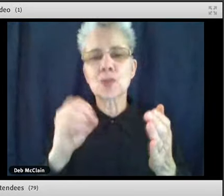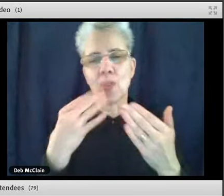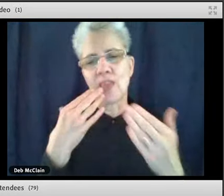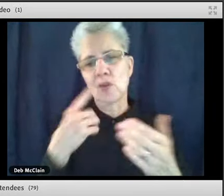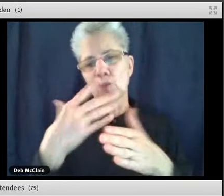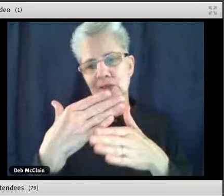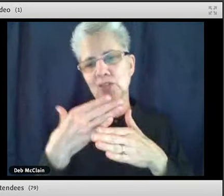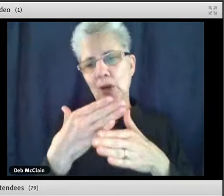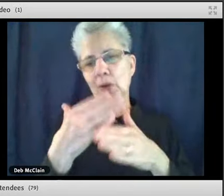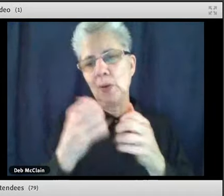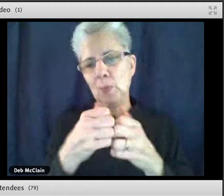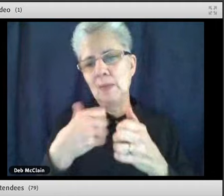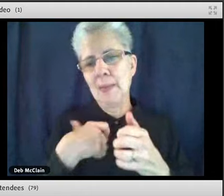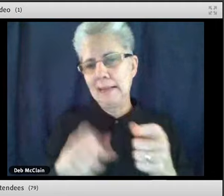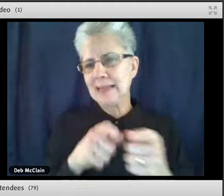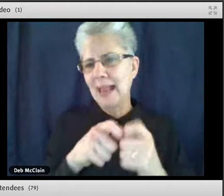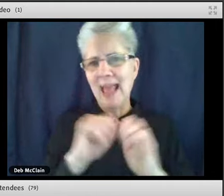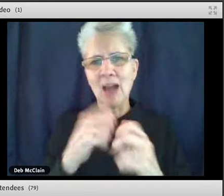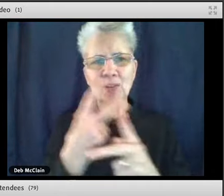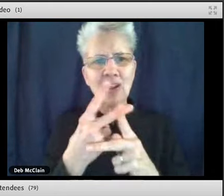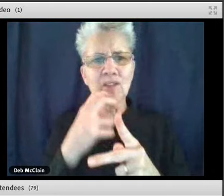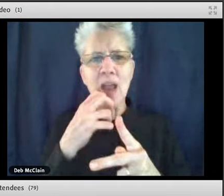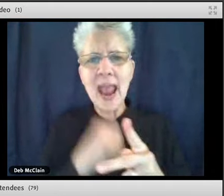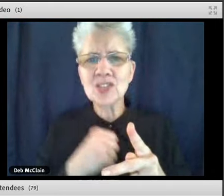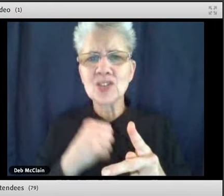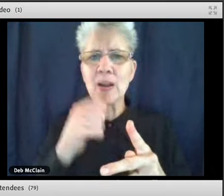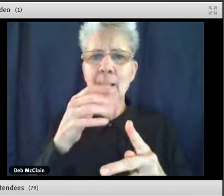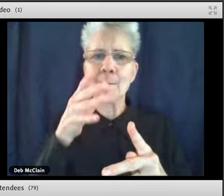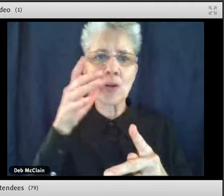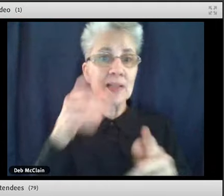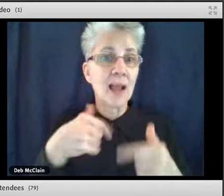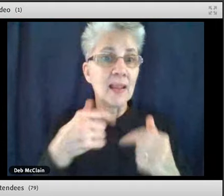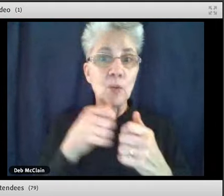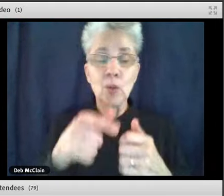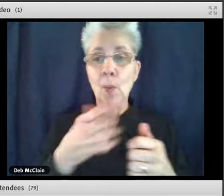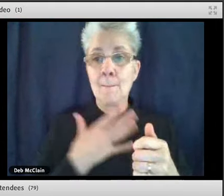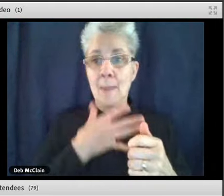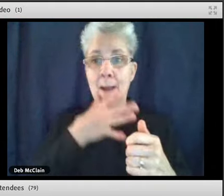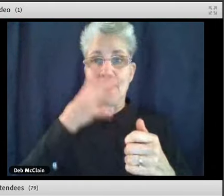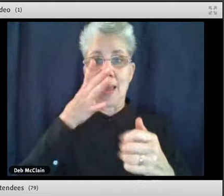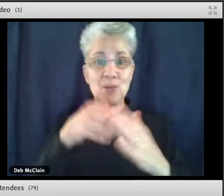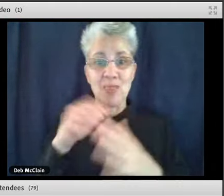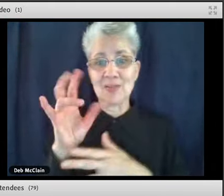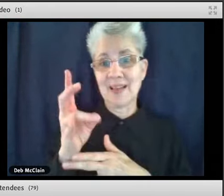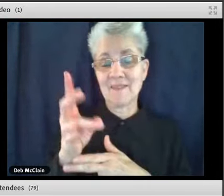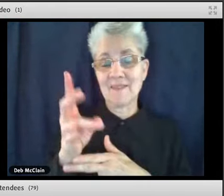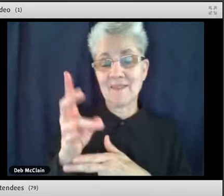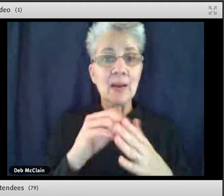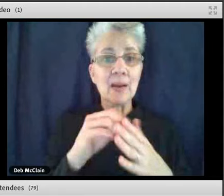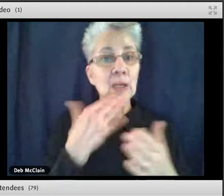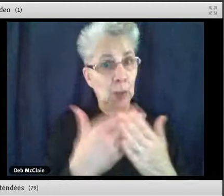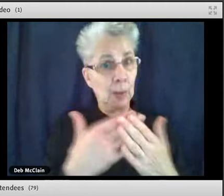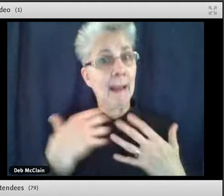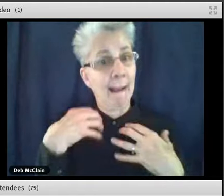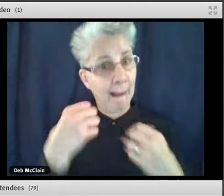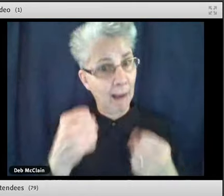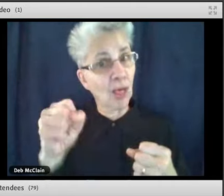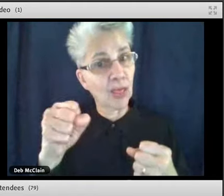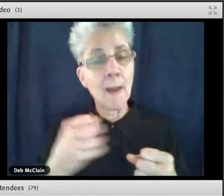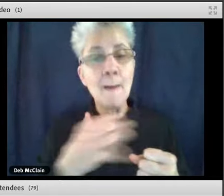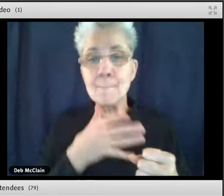this is that he's stopping to smell the flowers. Now it's not a real flower, but it's the same to him. And it's